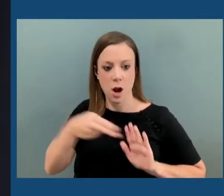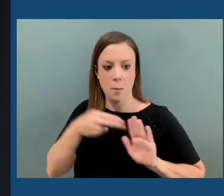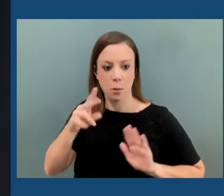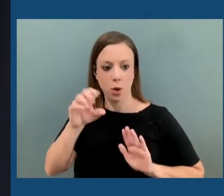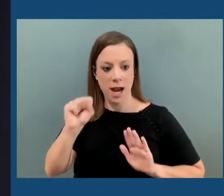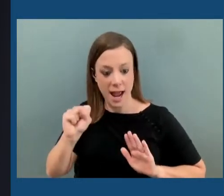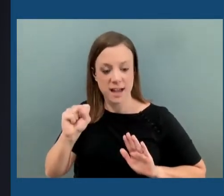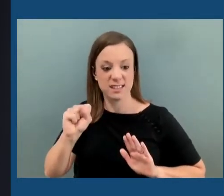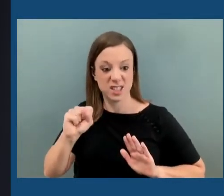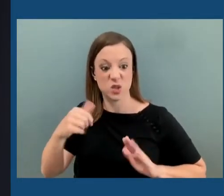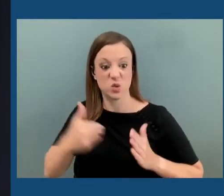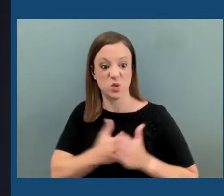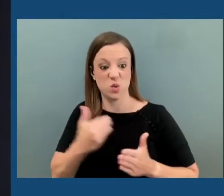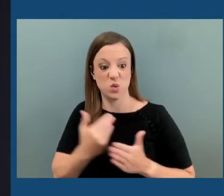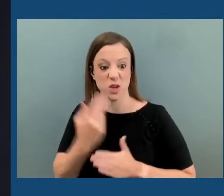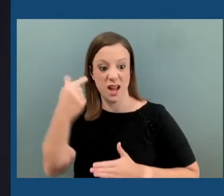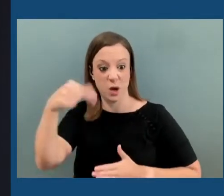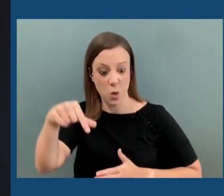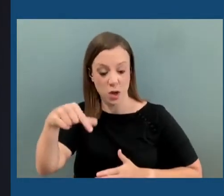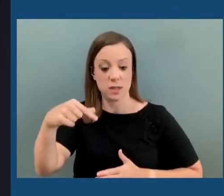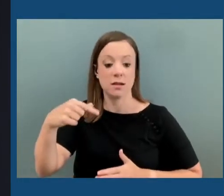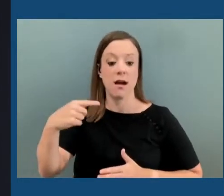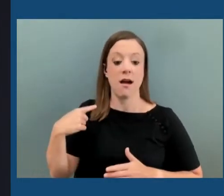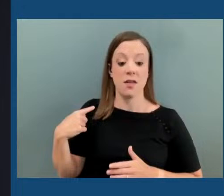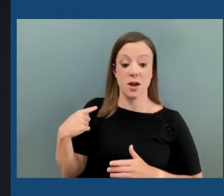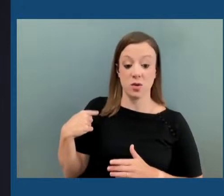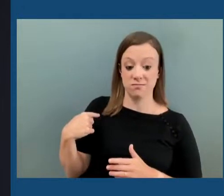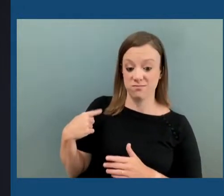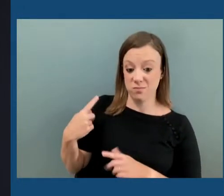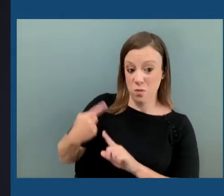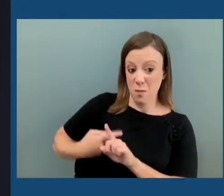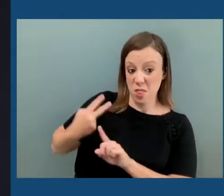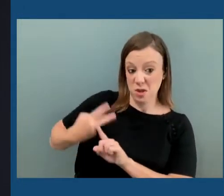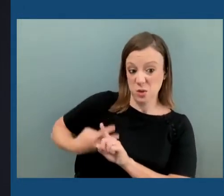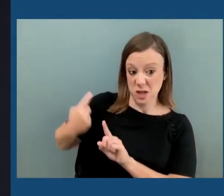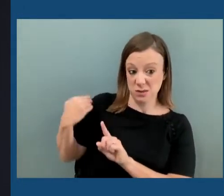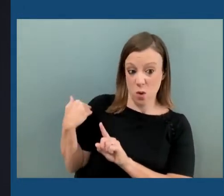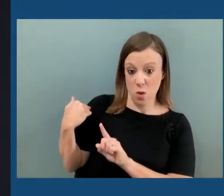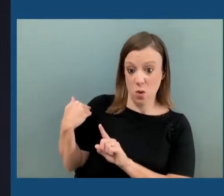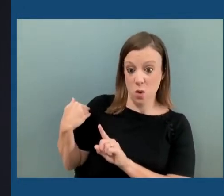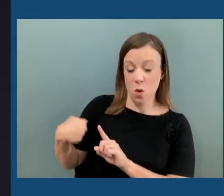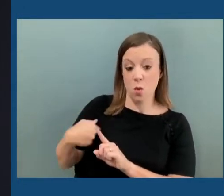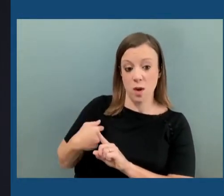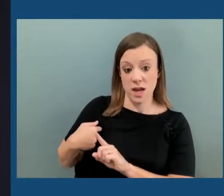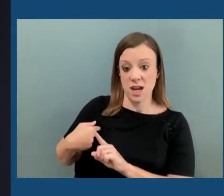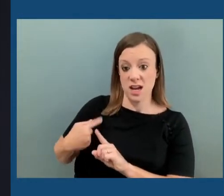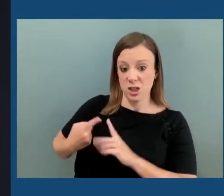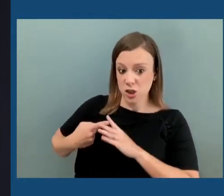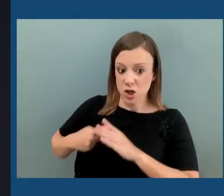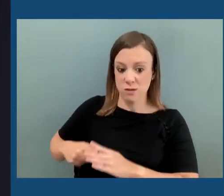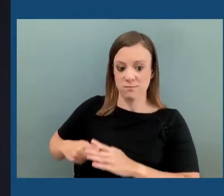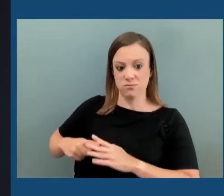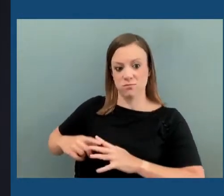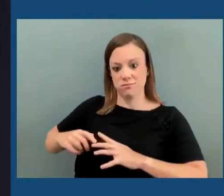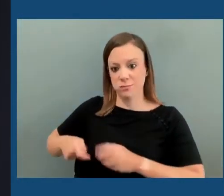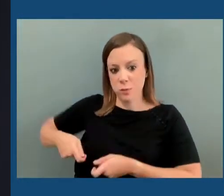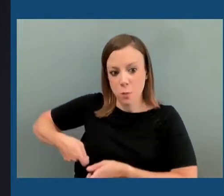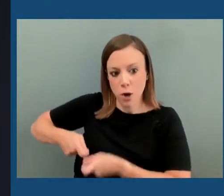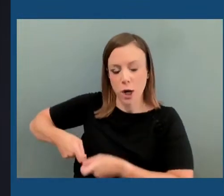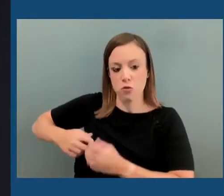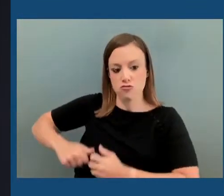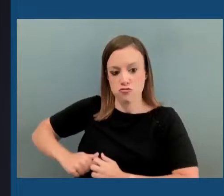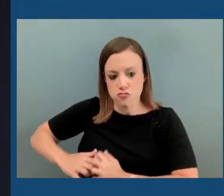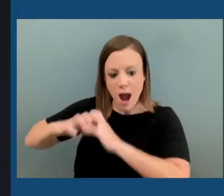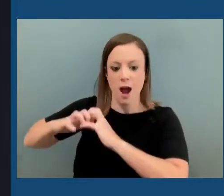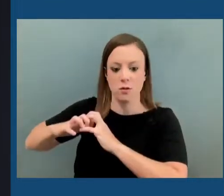two ago that we joined together to break ground at the Fairlife construction site as well. These are now